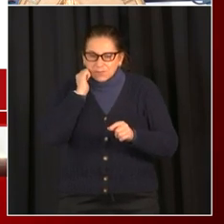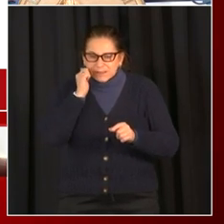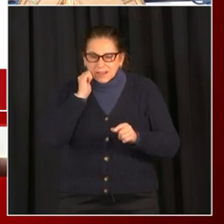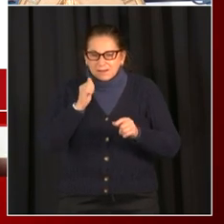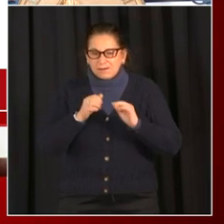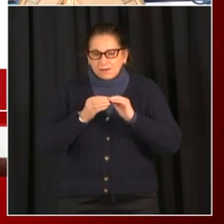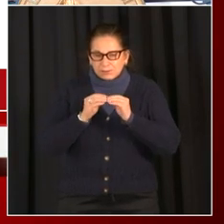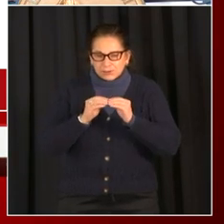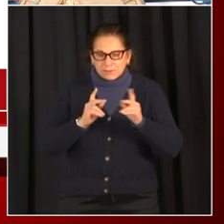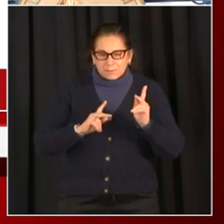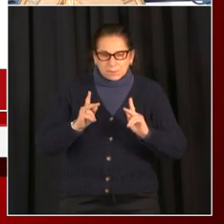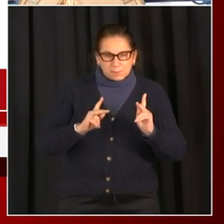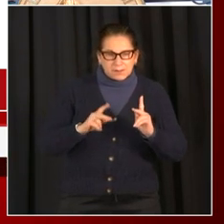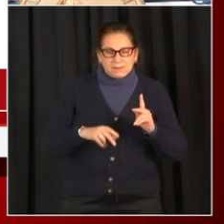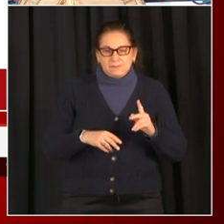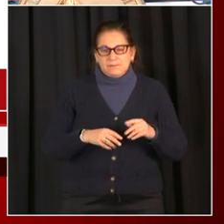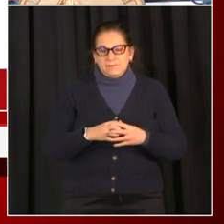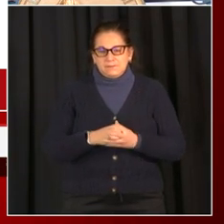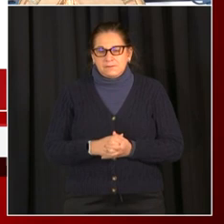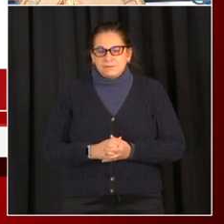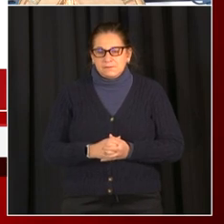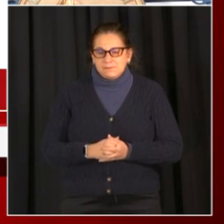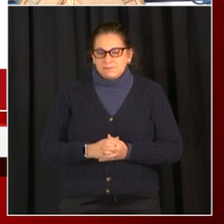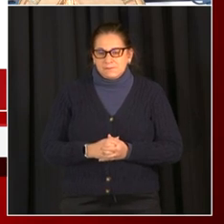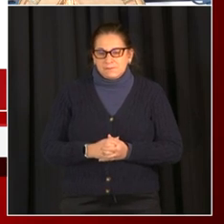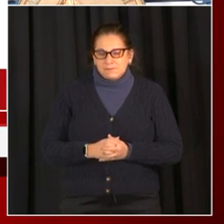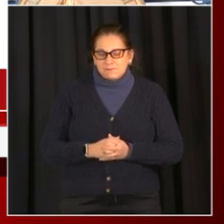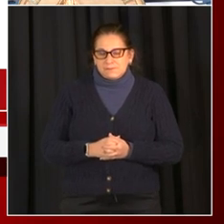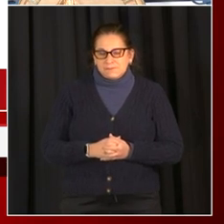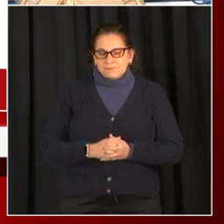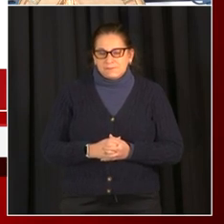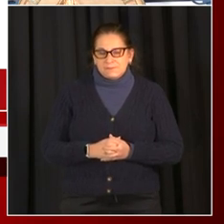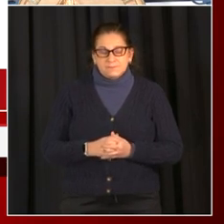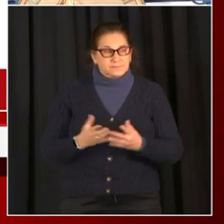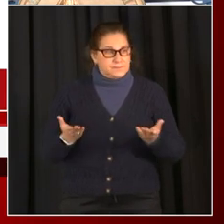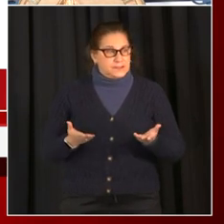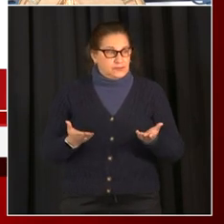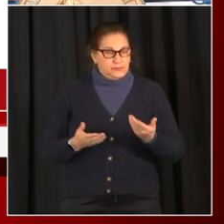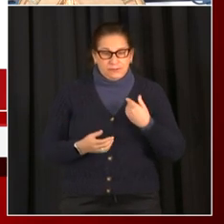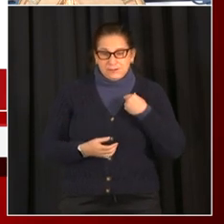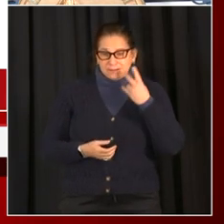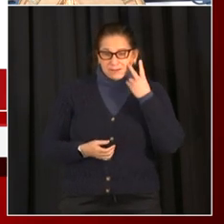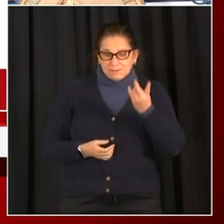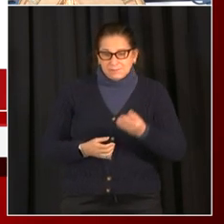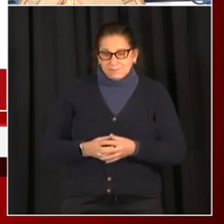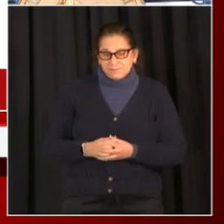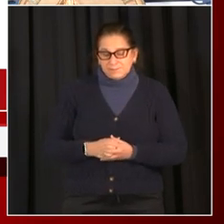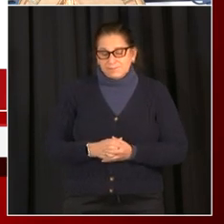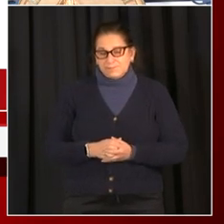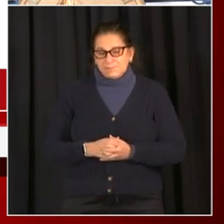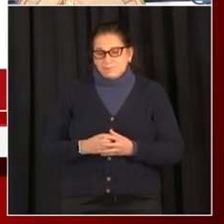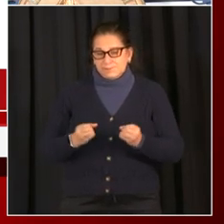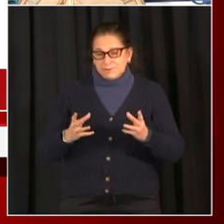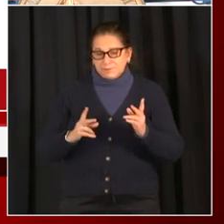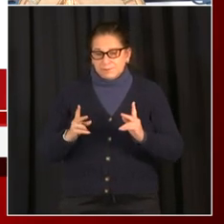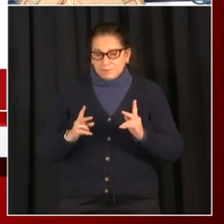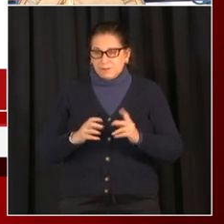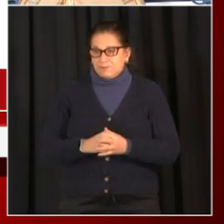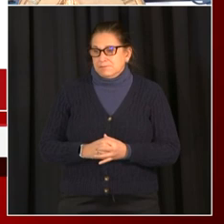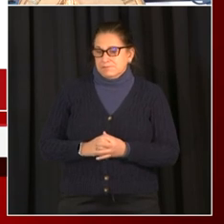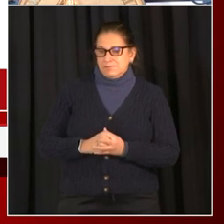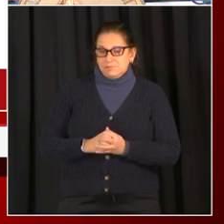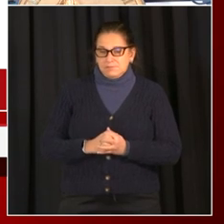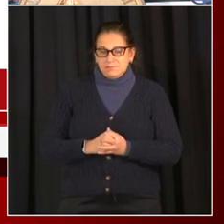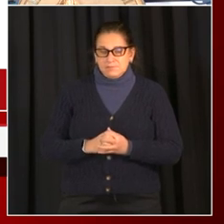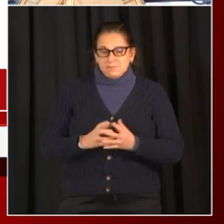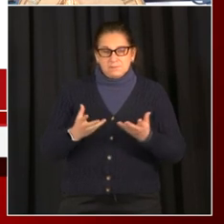basic categories. How much virus are we seeing? How is our health system performing? How is